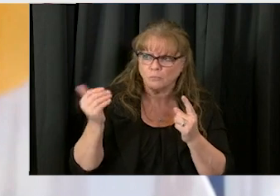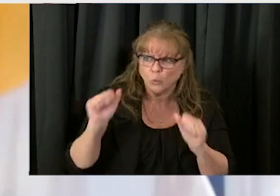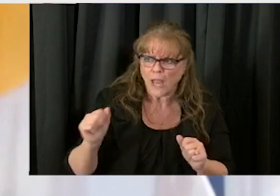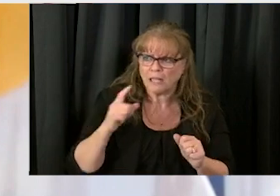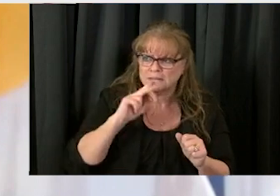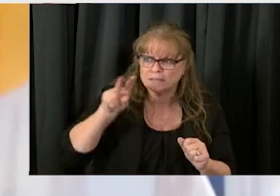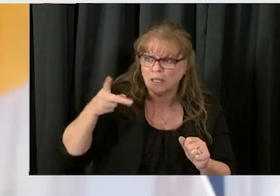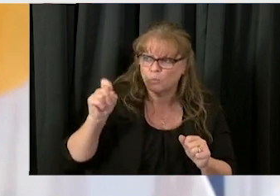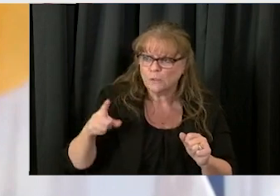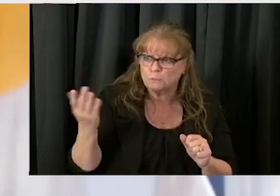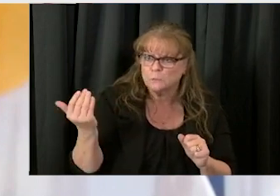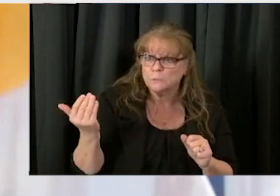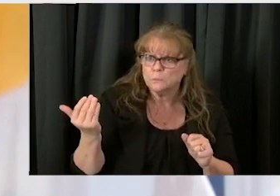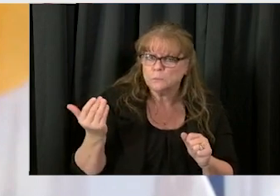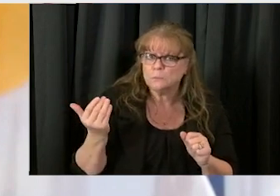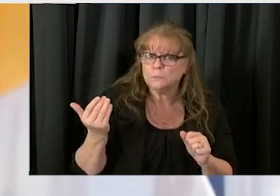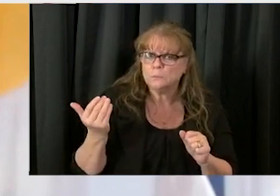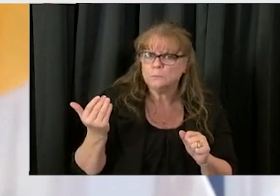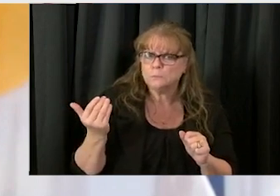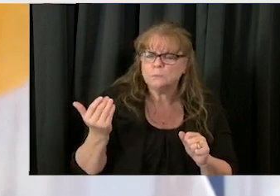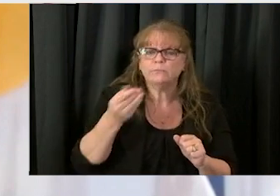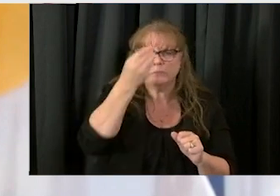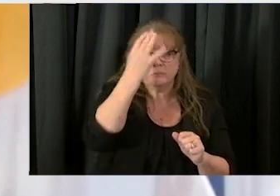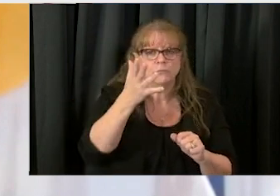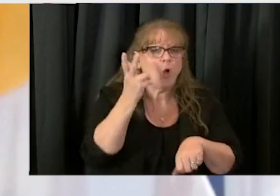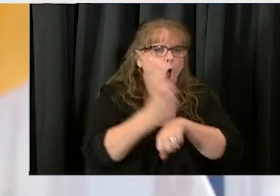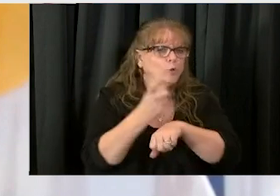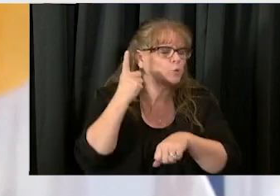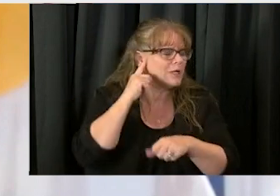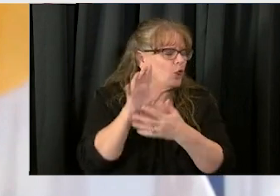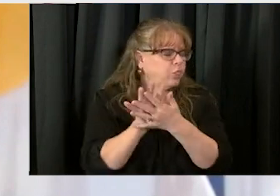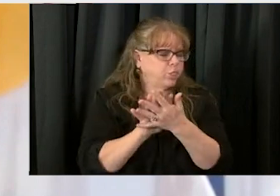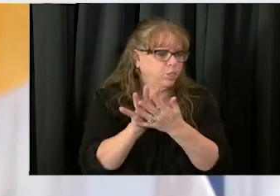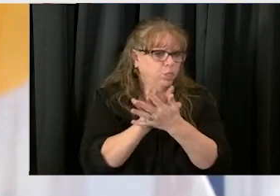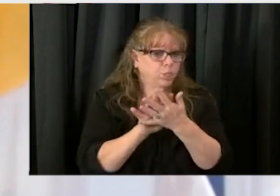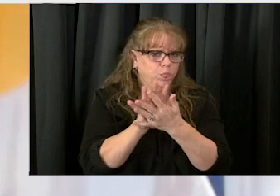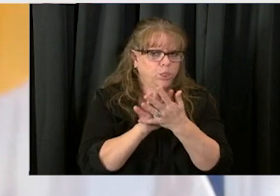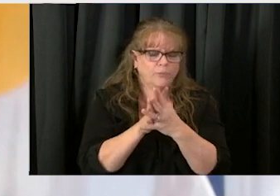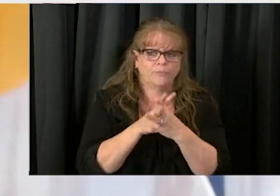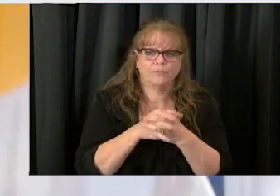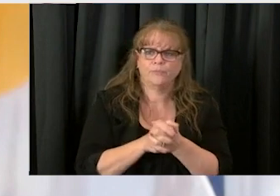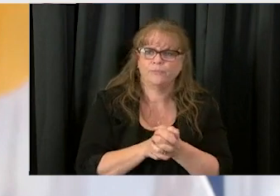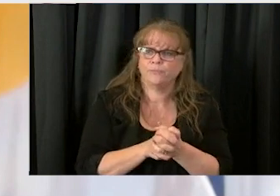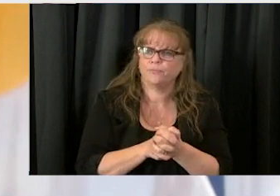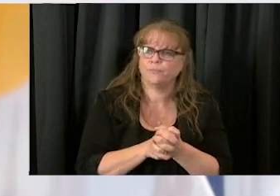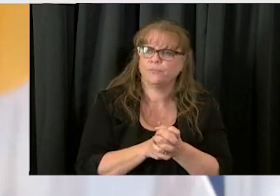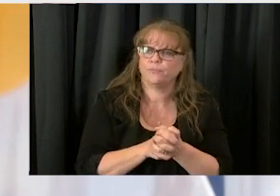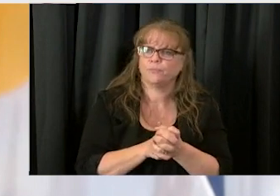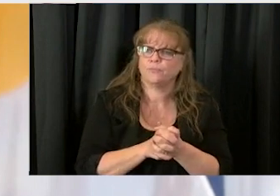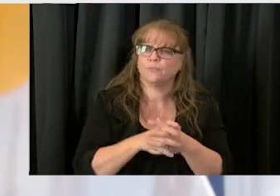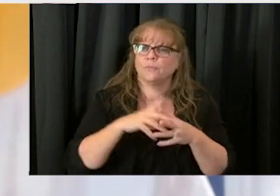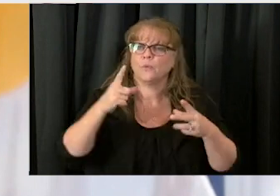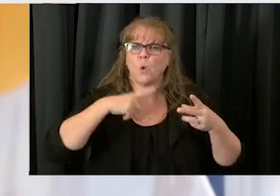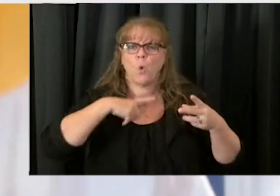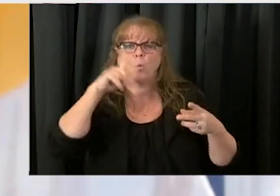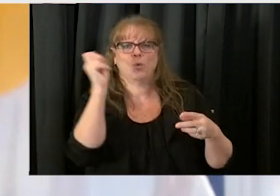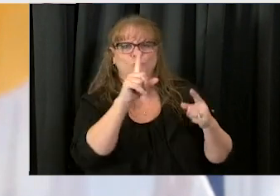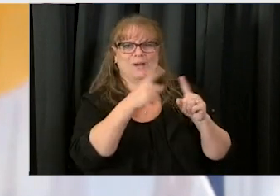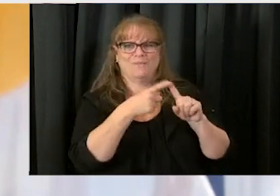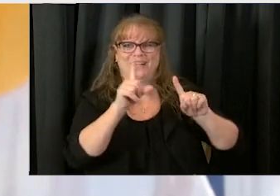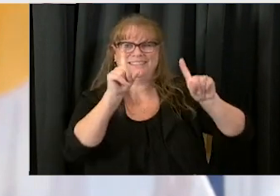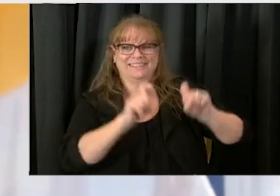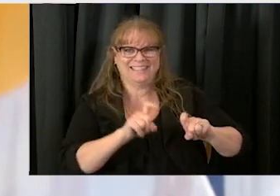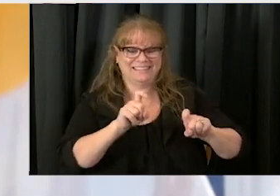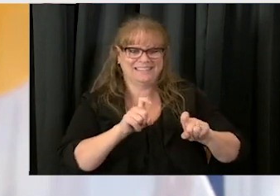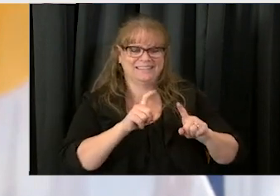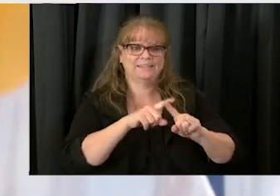guys. I had a question about testing and a question about vaccinations. First, on the testing, are you going to be able